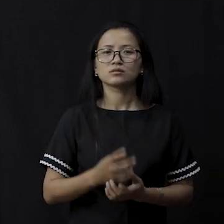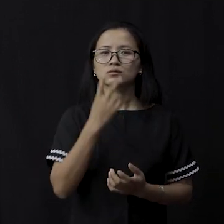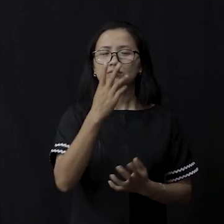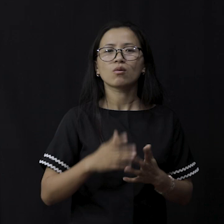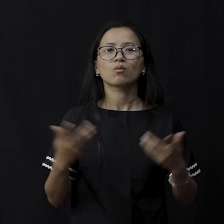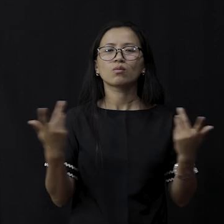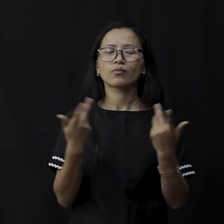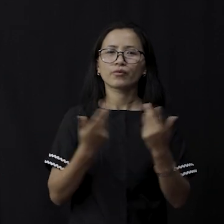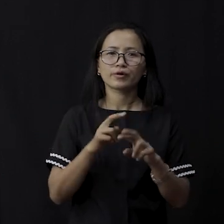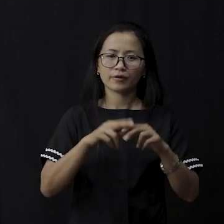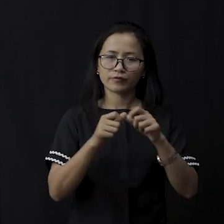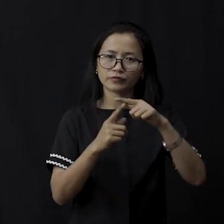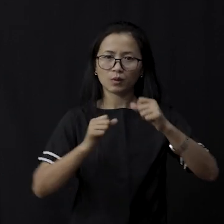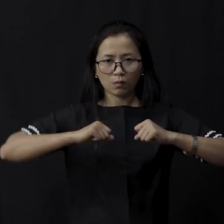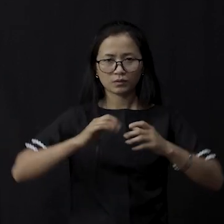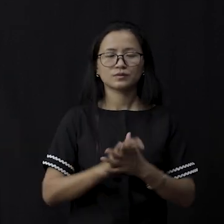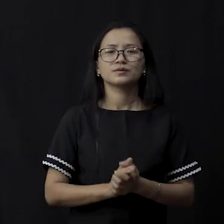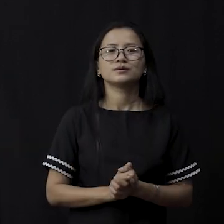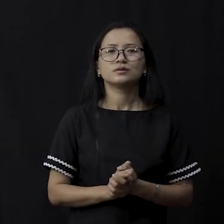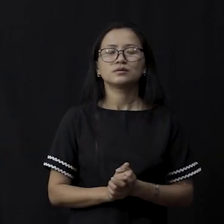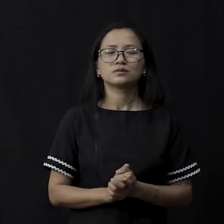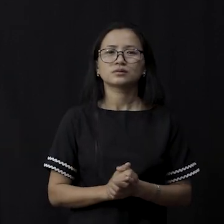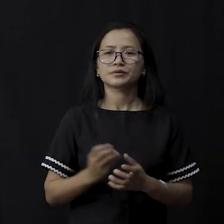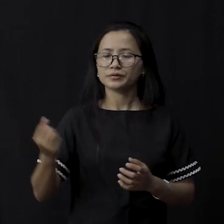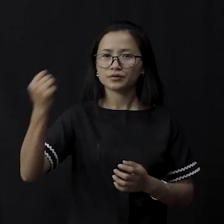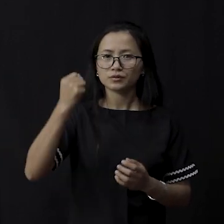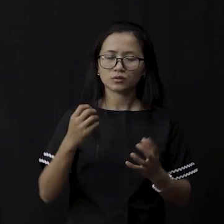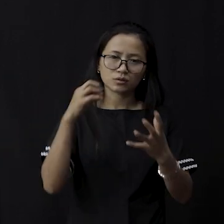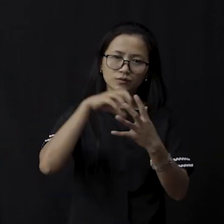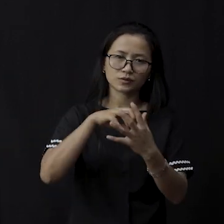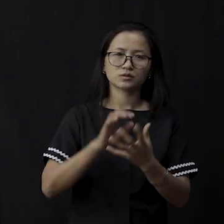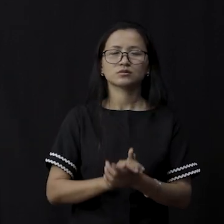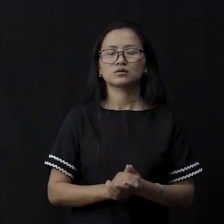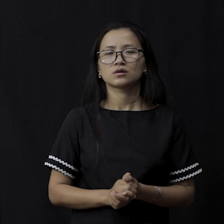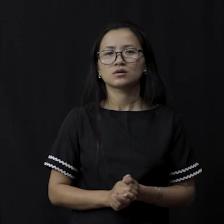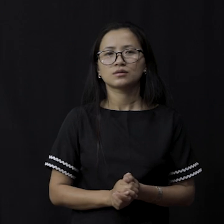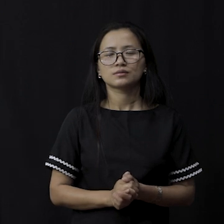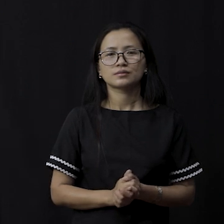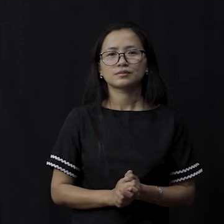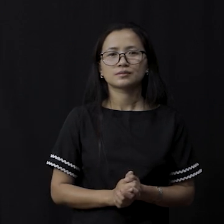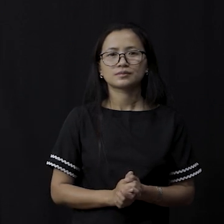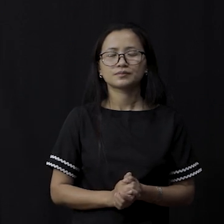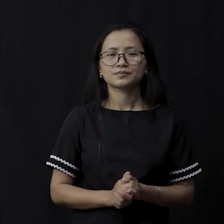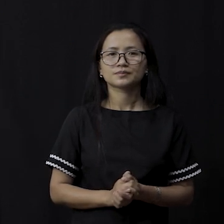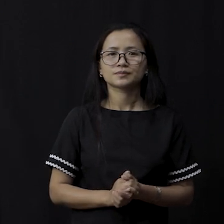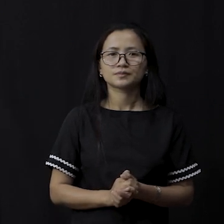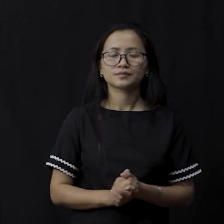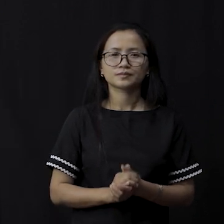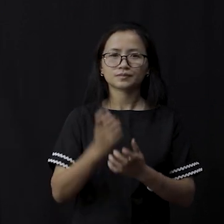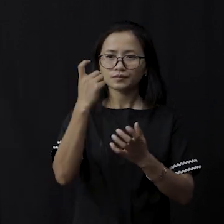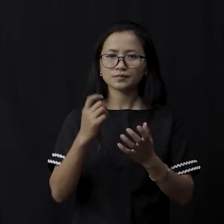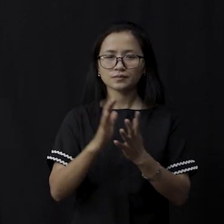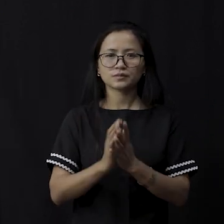children? Fats are concentrated energy, concentrated source of energy. That means it contains, lots